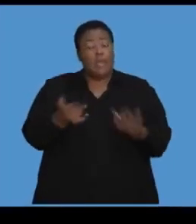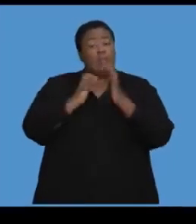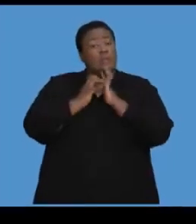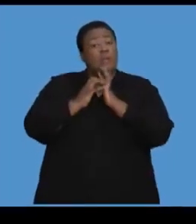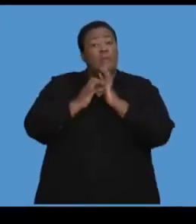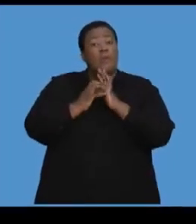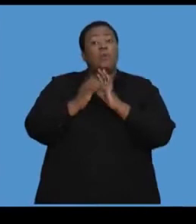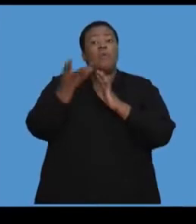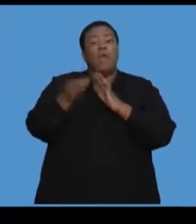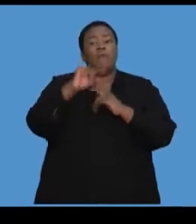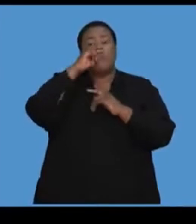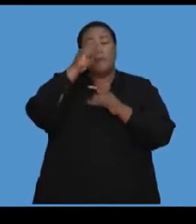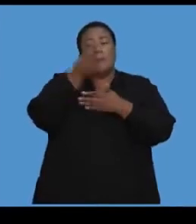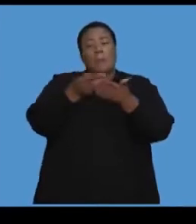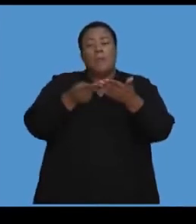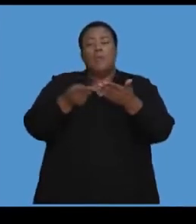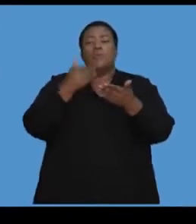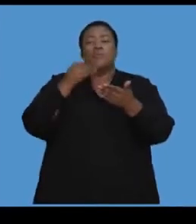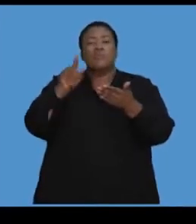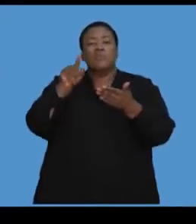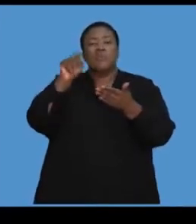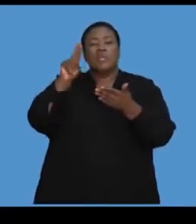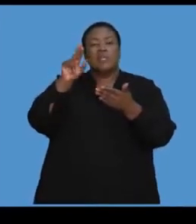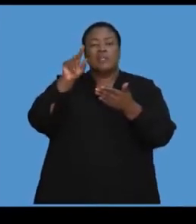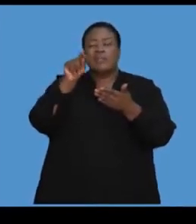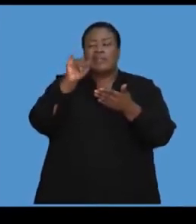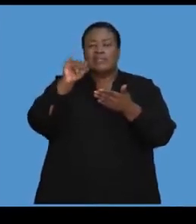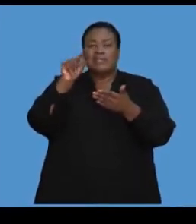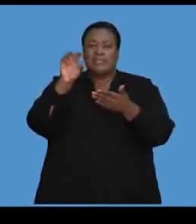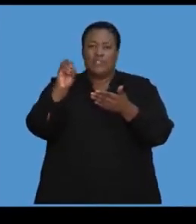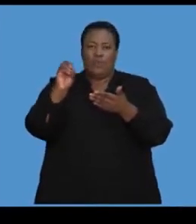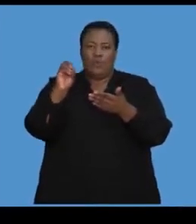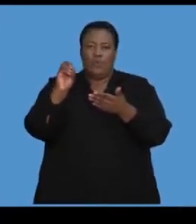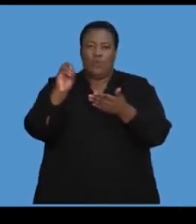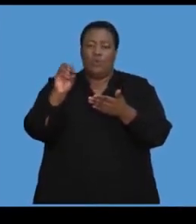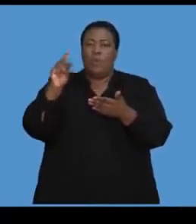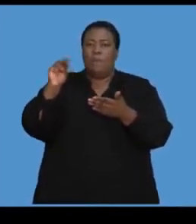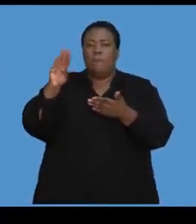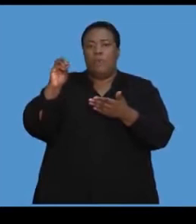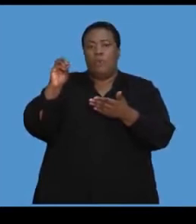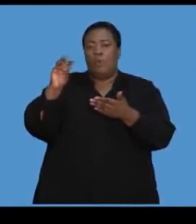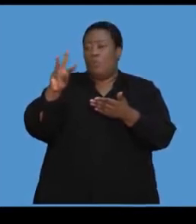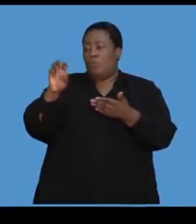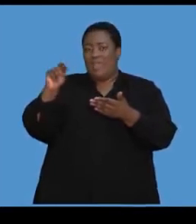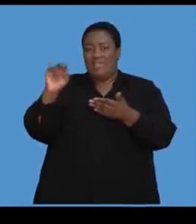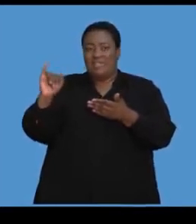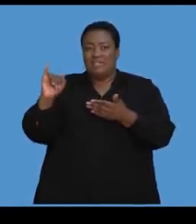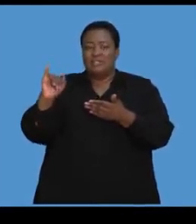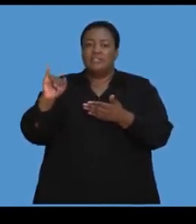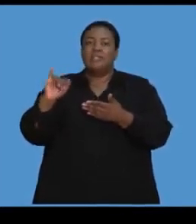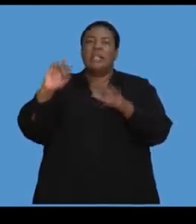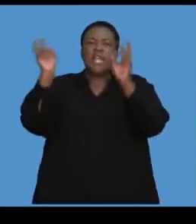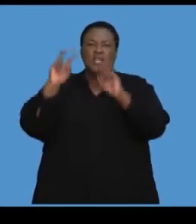cartoon there. We have got Mr. Tito Mboweni there. It says ESCOM budget 2019, and then there